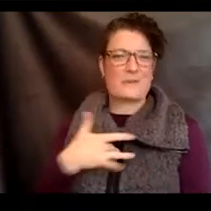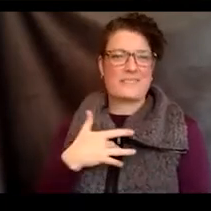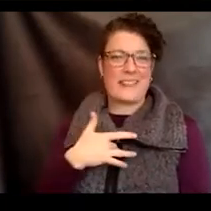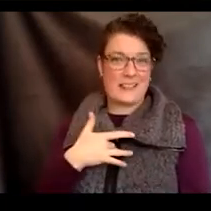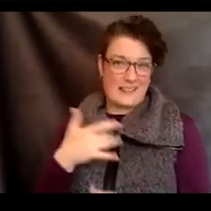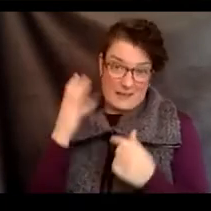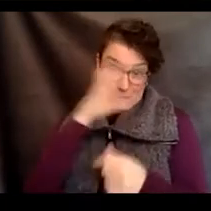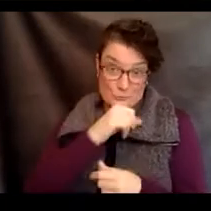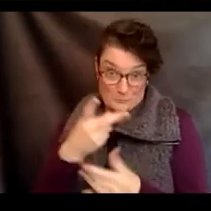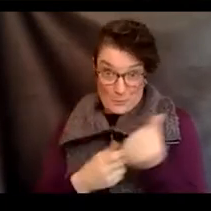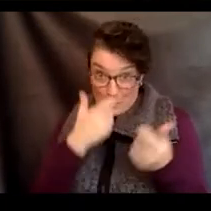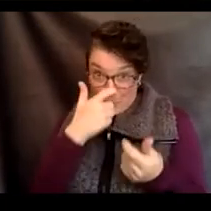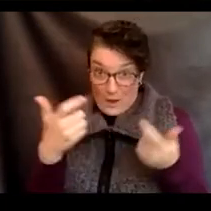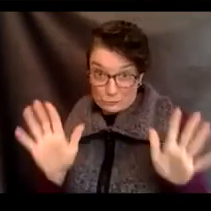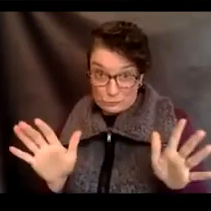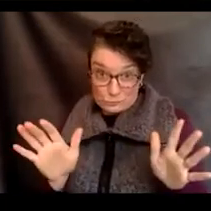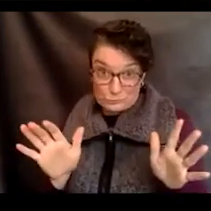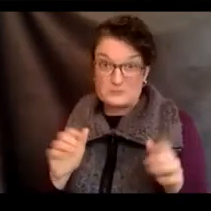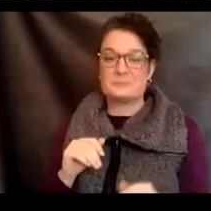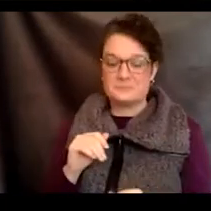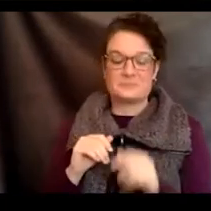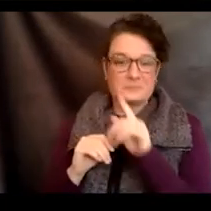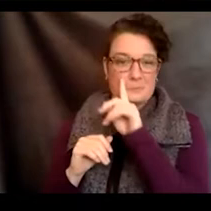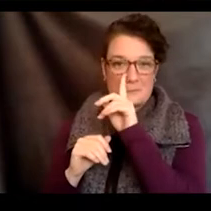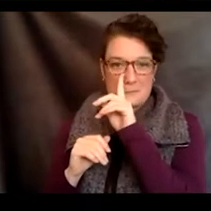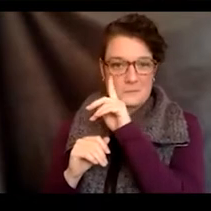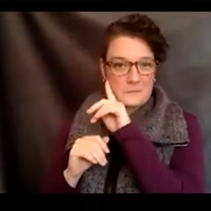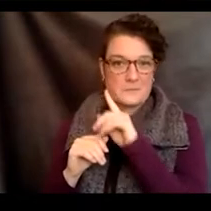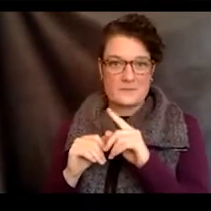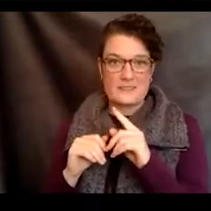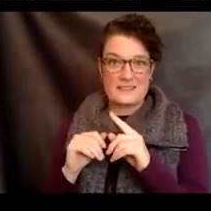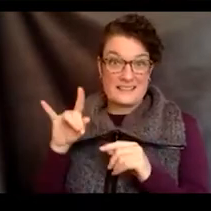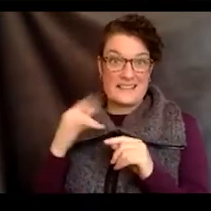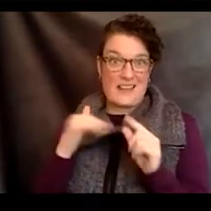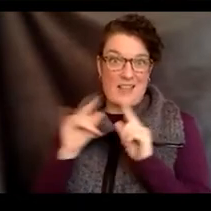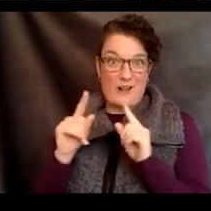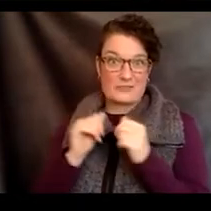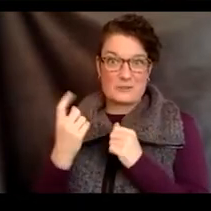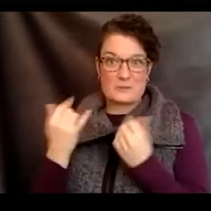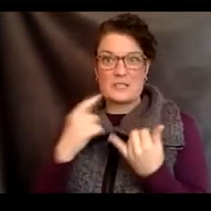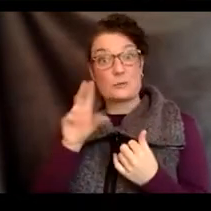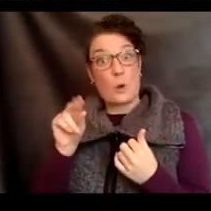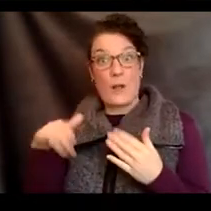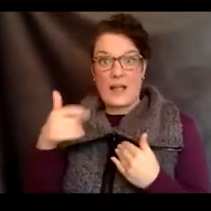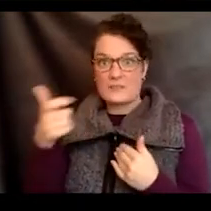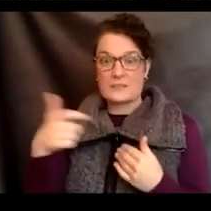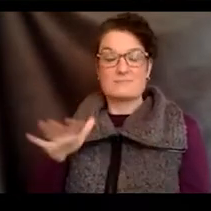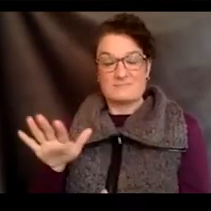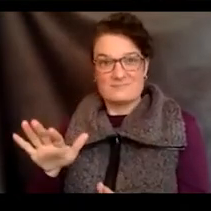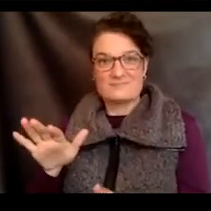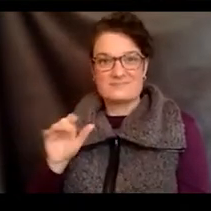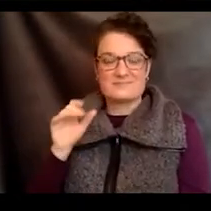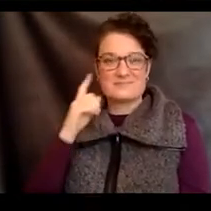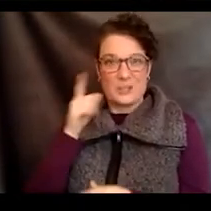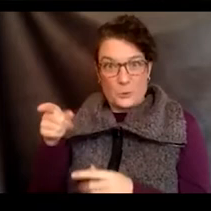presuming you've both seen it. Yeah, okay. Because I had that conversation with someone the other day, and they're like, oh, I actually haven't seen the film that they